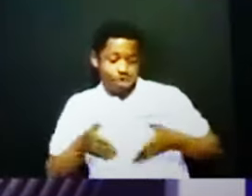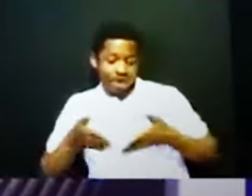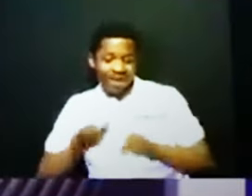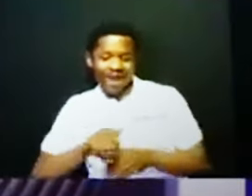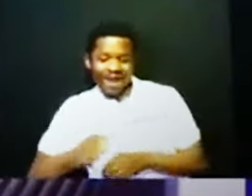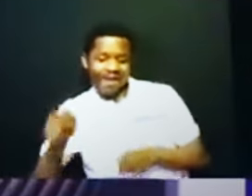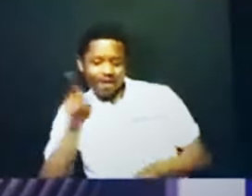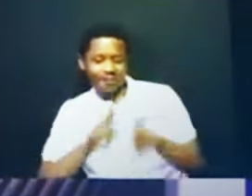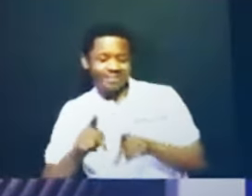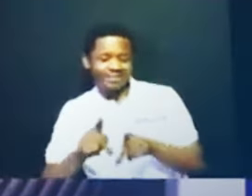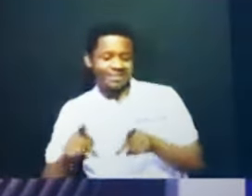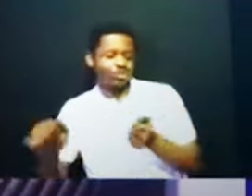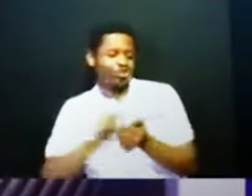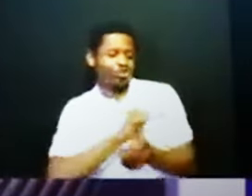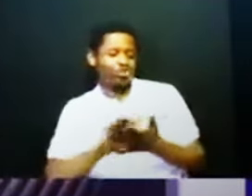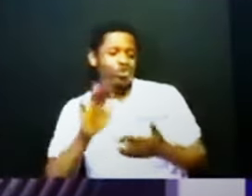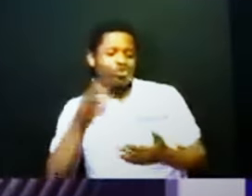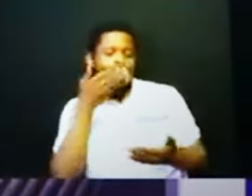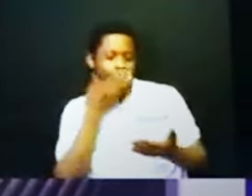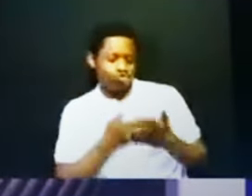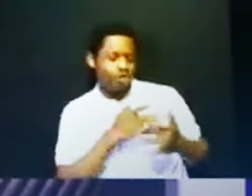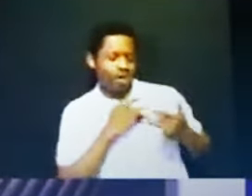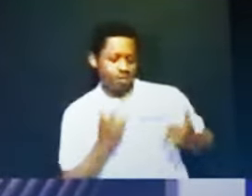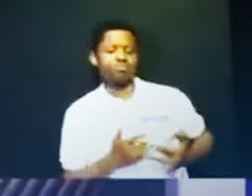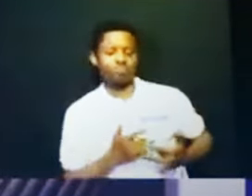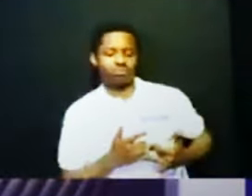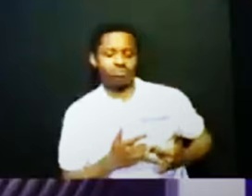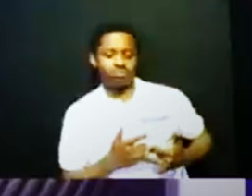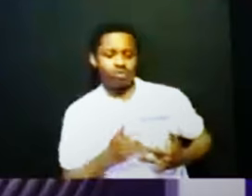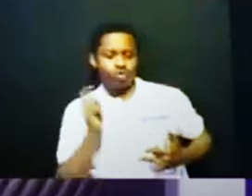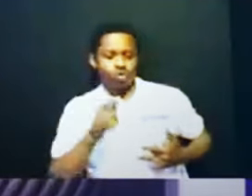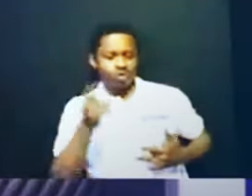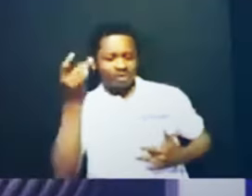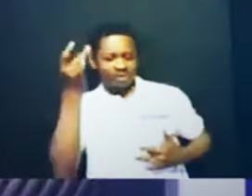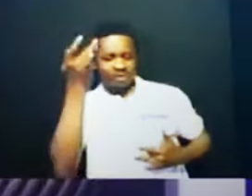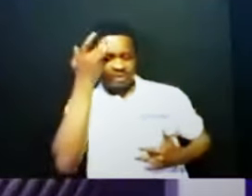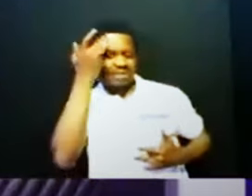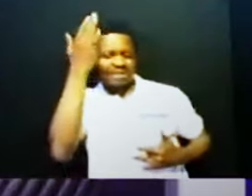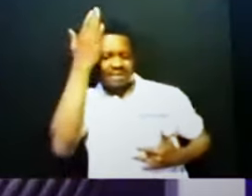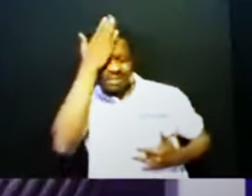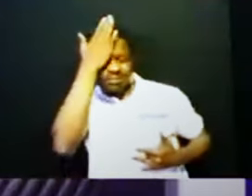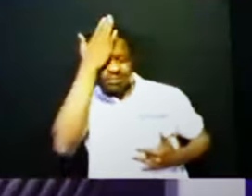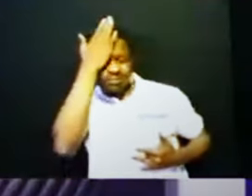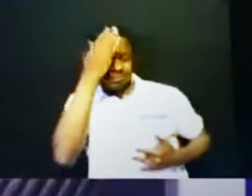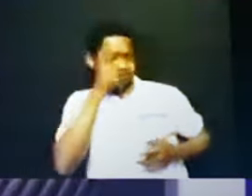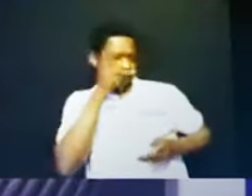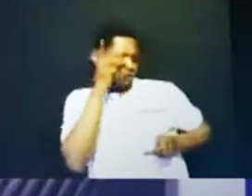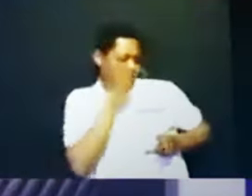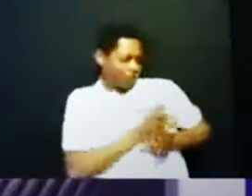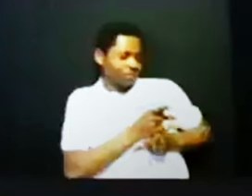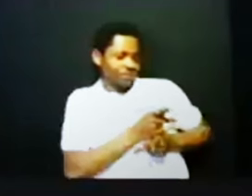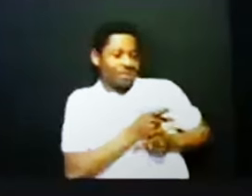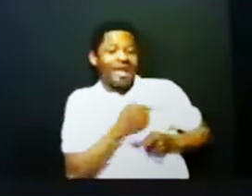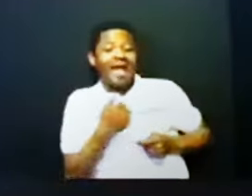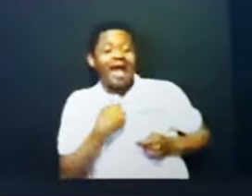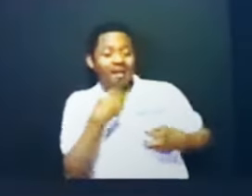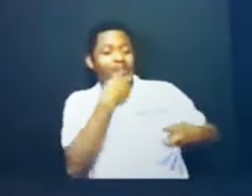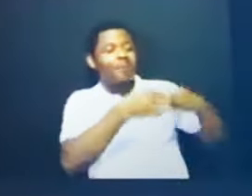that there are issues everywhere, even in the church.